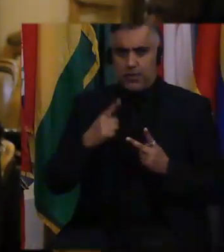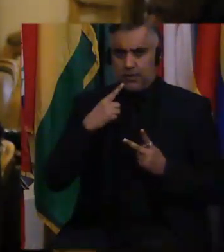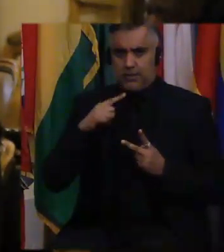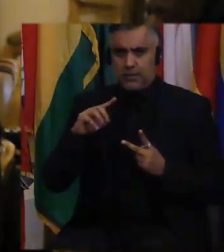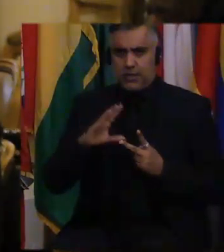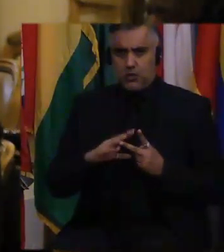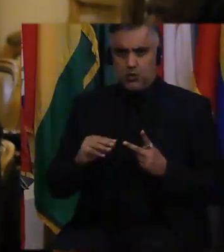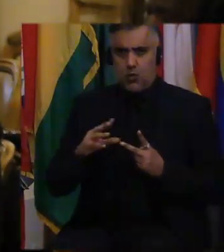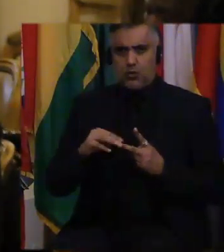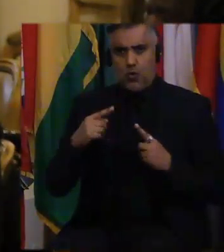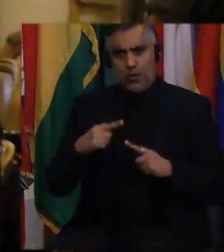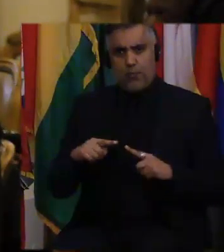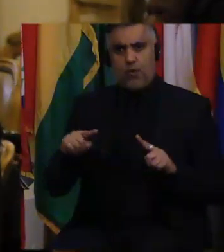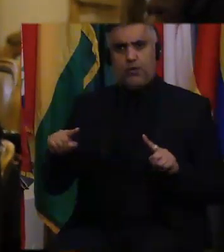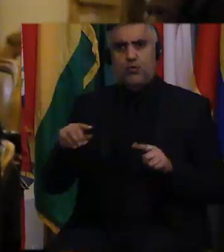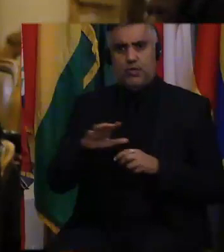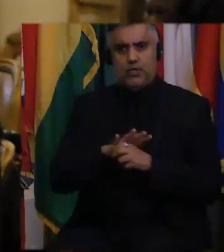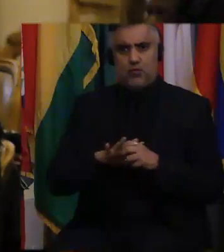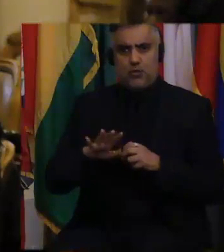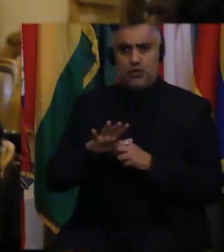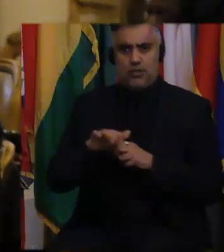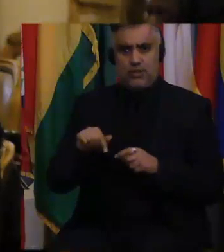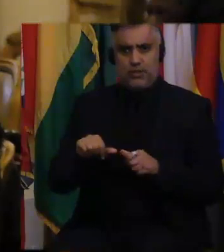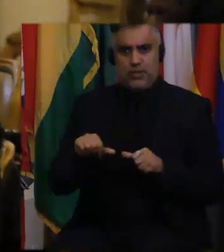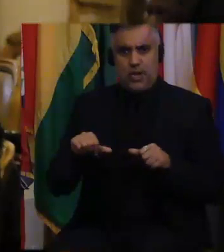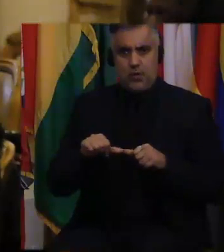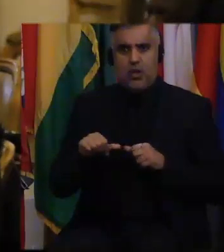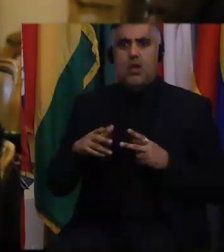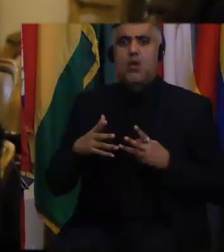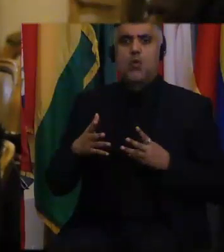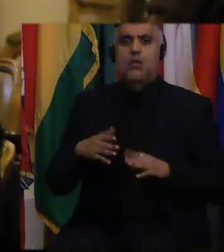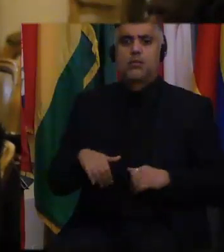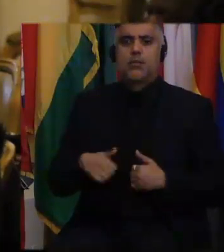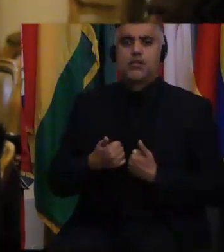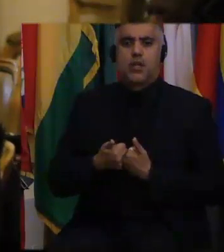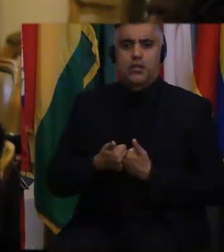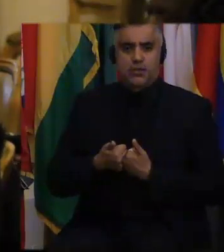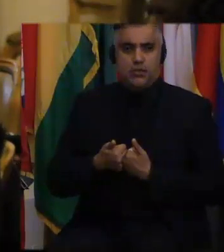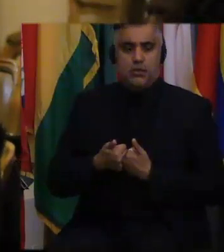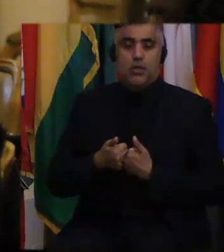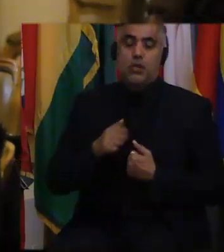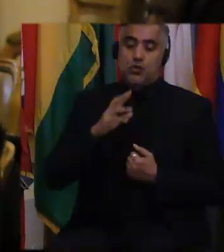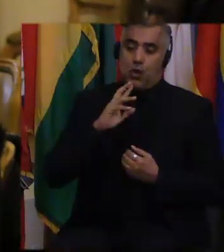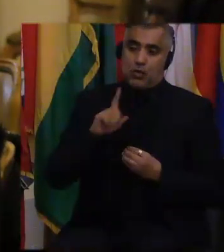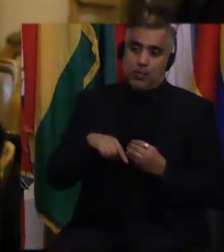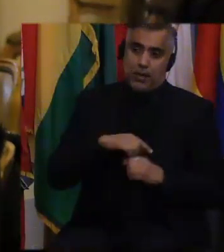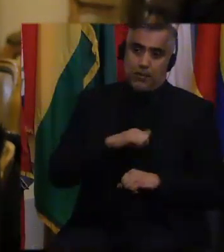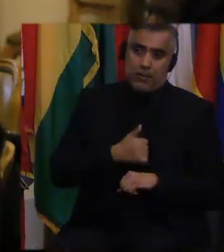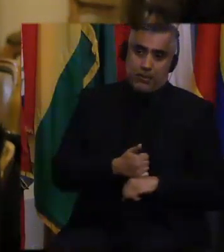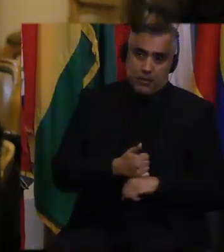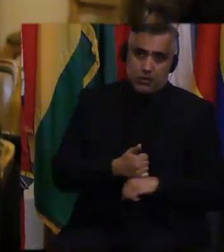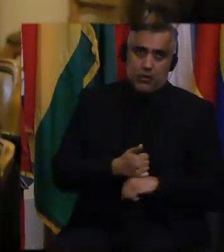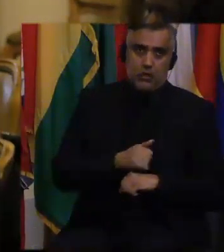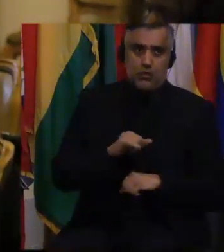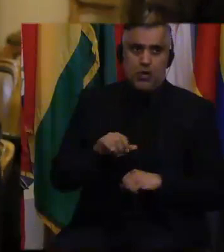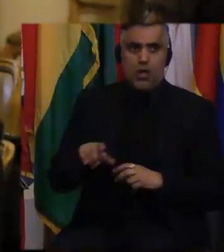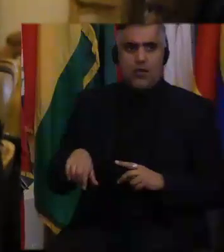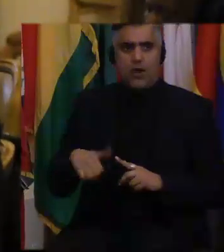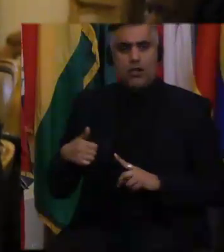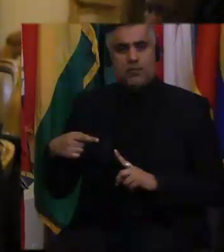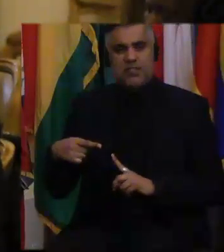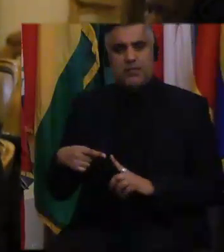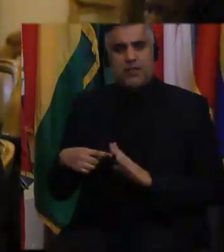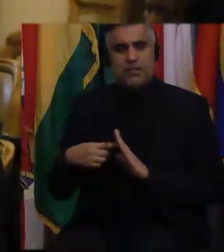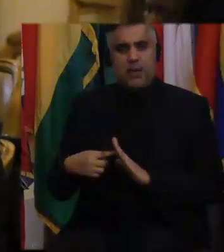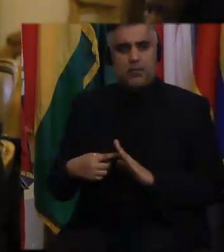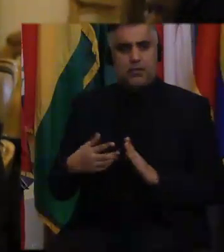success stories or the breakthroughs in the region within this area? And also, what are some of the challenges? You've talked about implementation as well. Are there specific